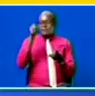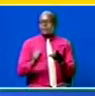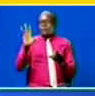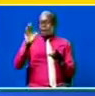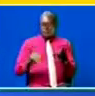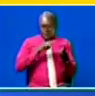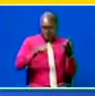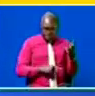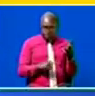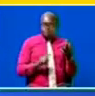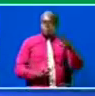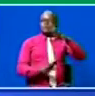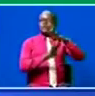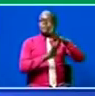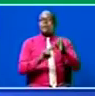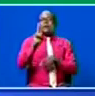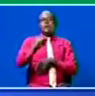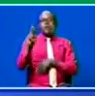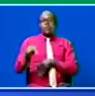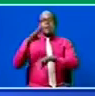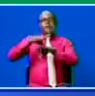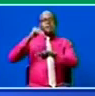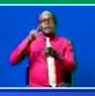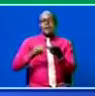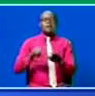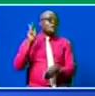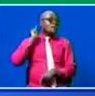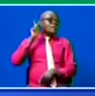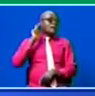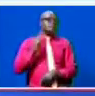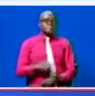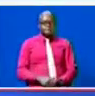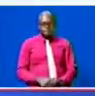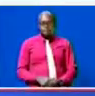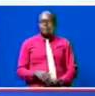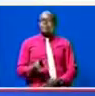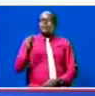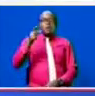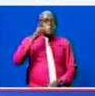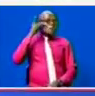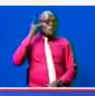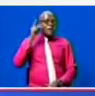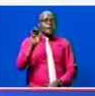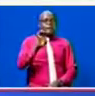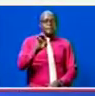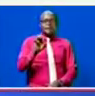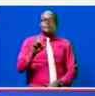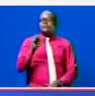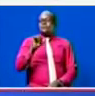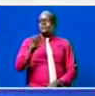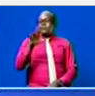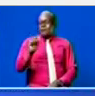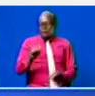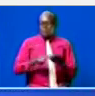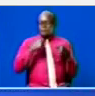Africa, in a list topped by Norway, Sweden and Netherlands. North Korea, Eritrea, Syria and China